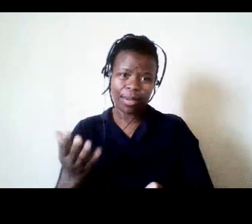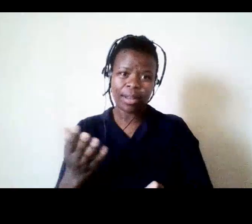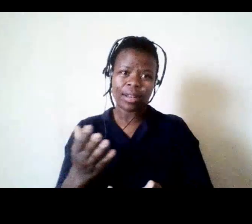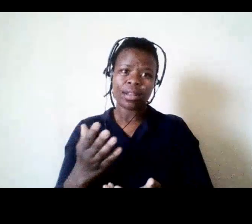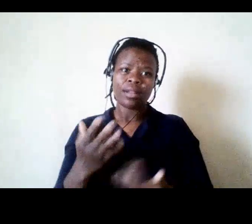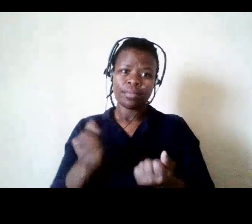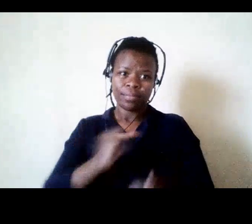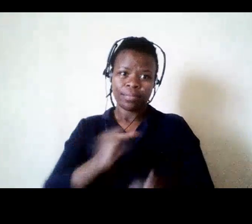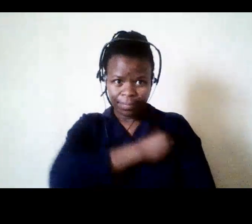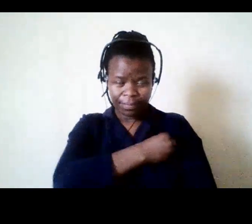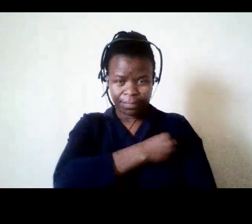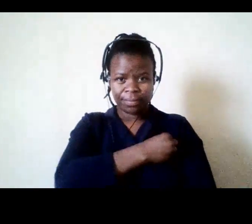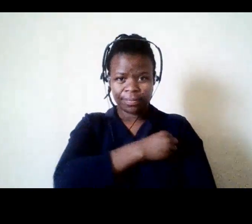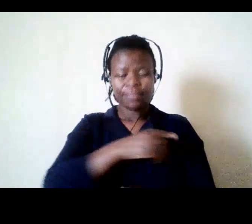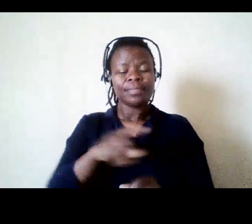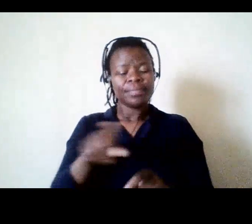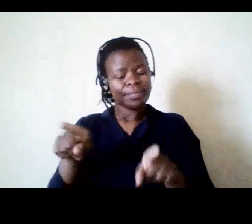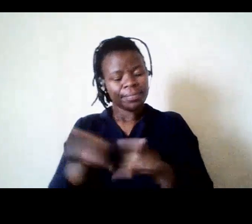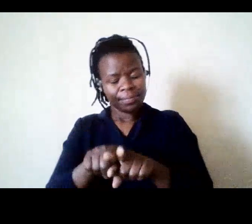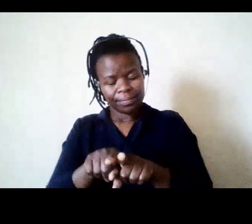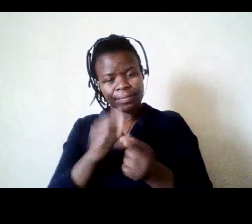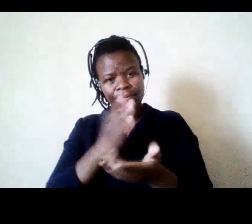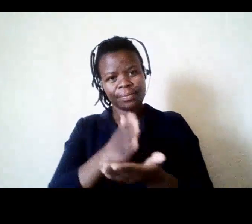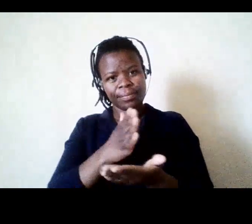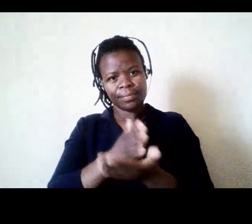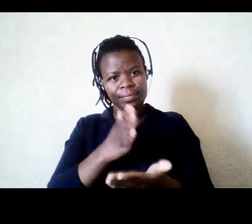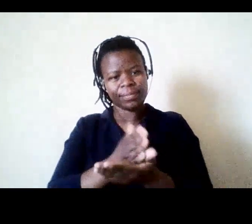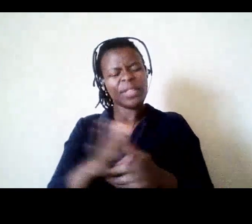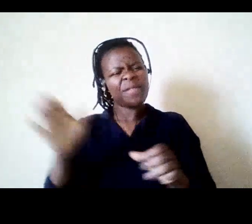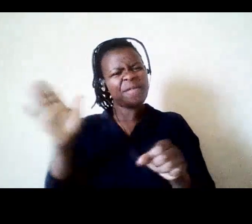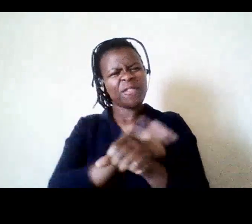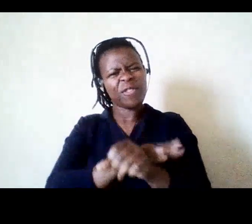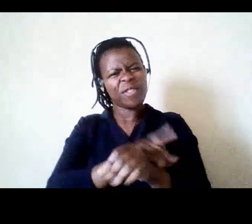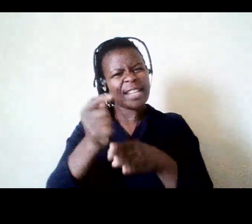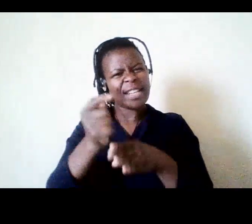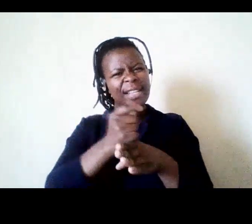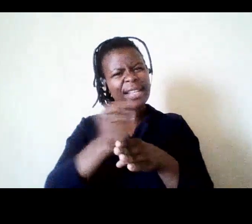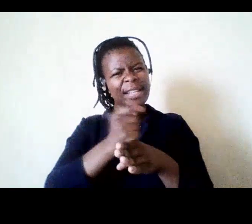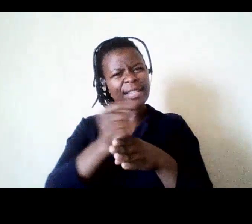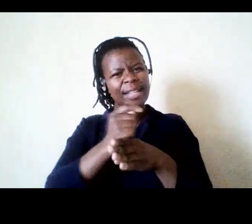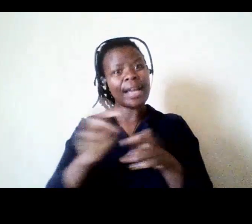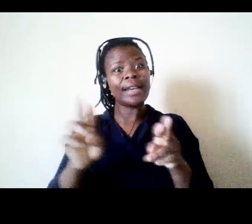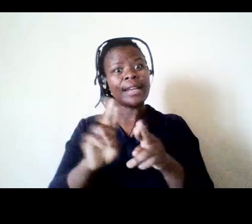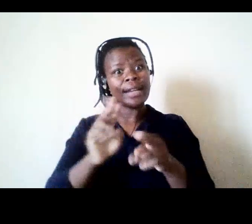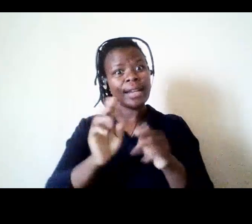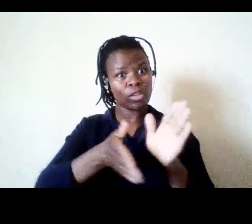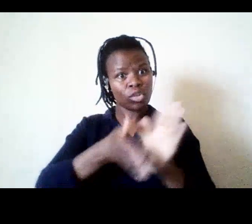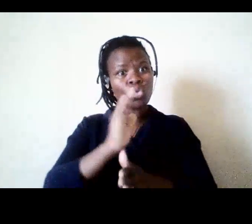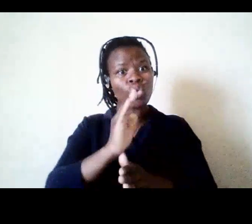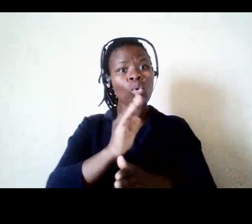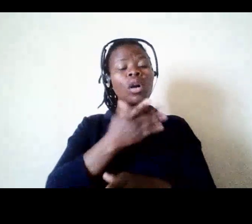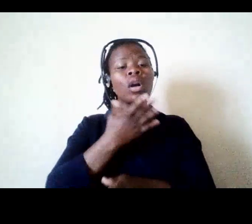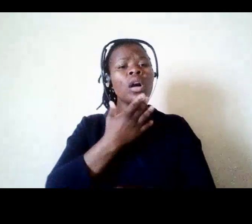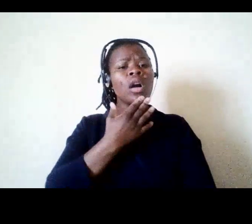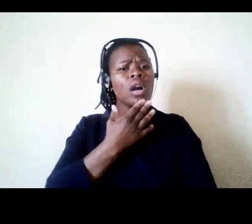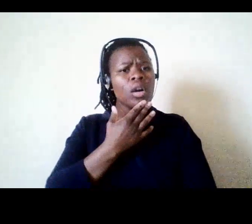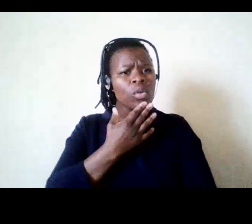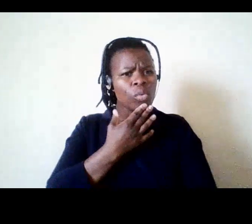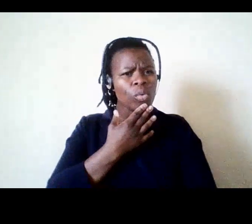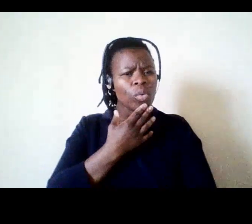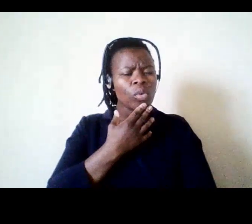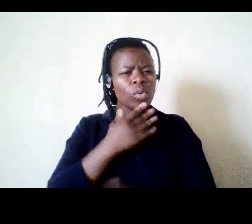a physiotherapist, fully trained, ready to go, who was annoyed at